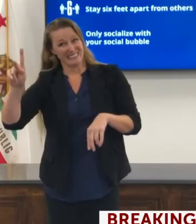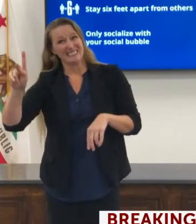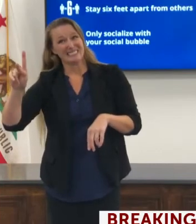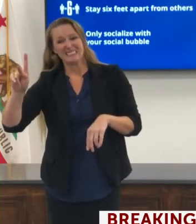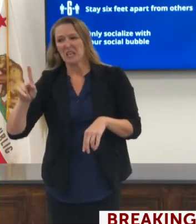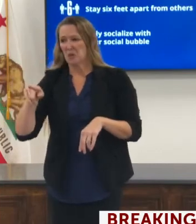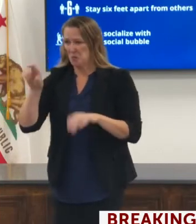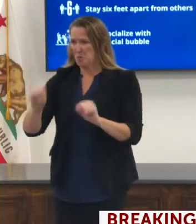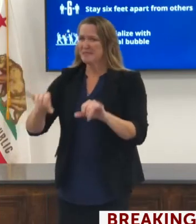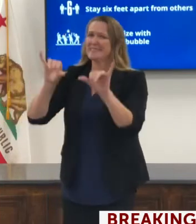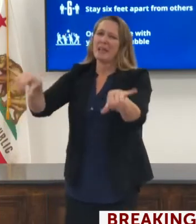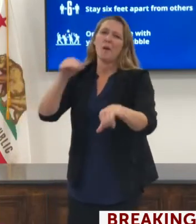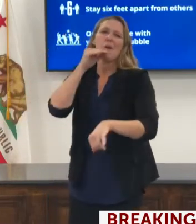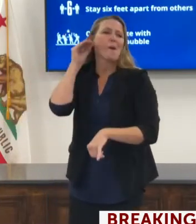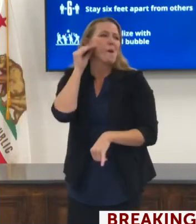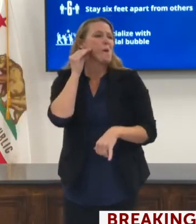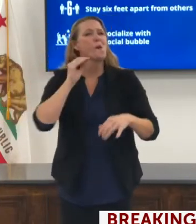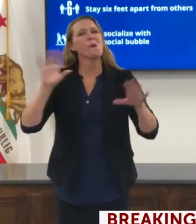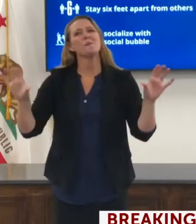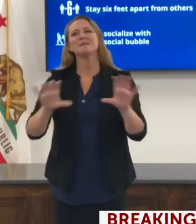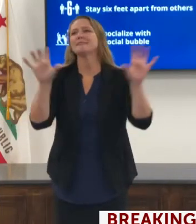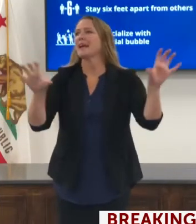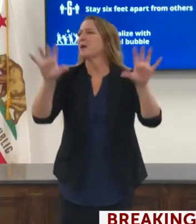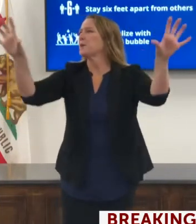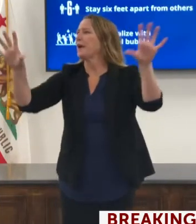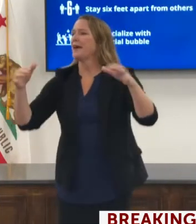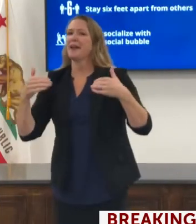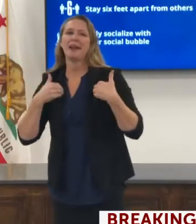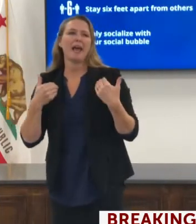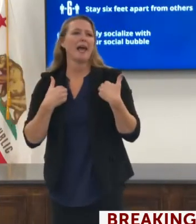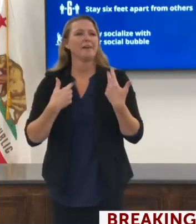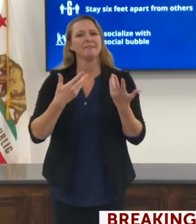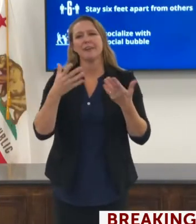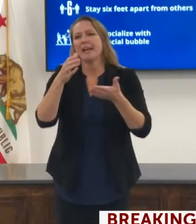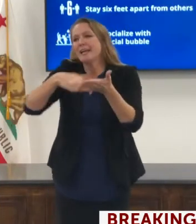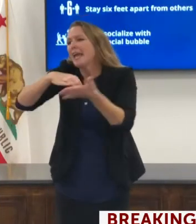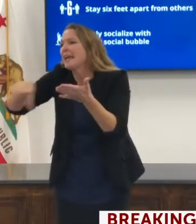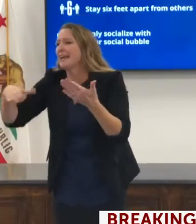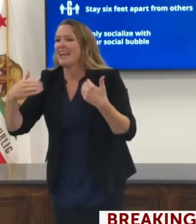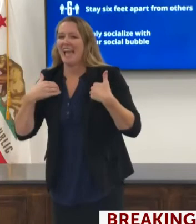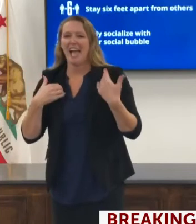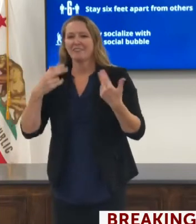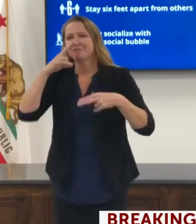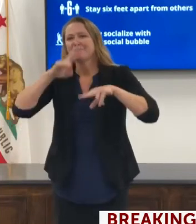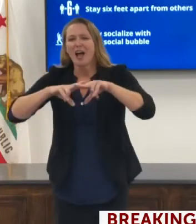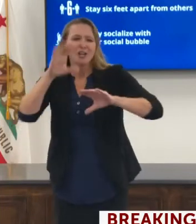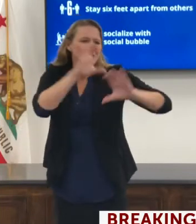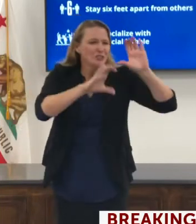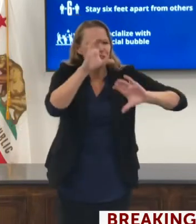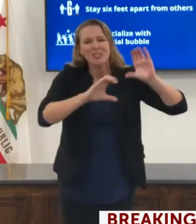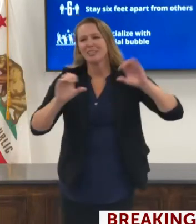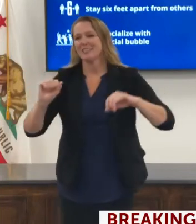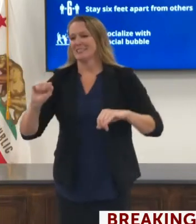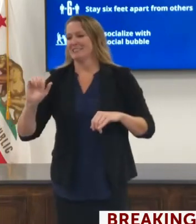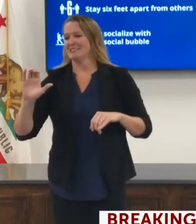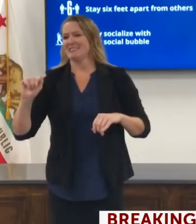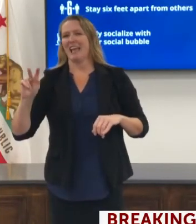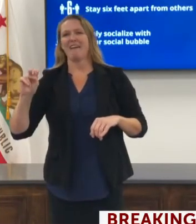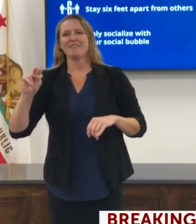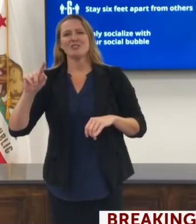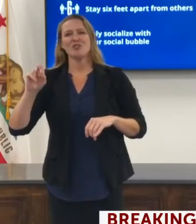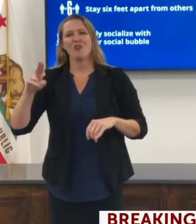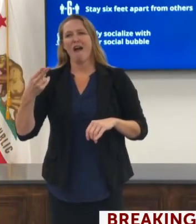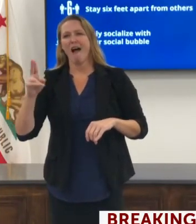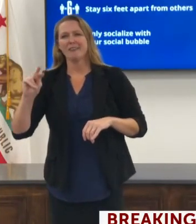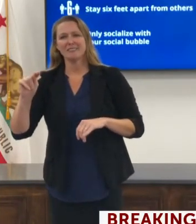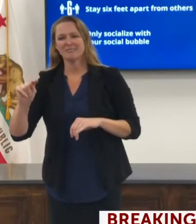with decorations, with cakes, with, you know, scavenger hunt, all these other ways that you could celebrate Halloween. But we recognize